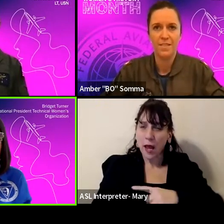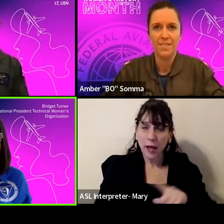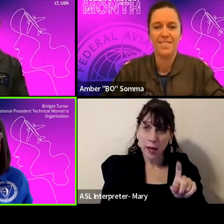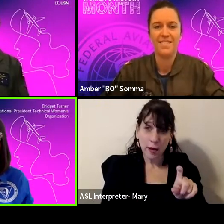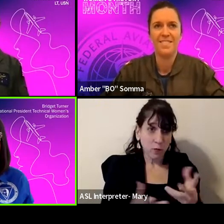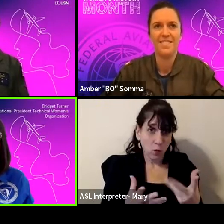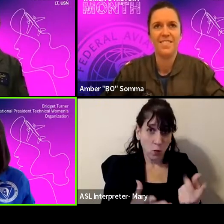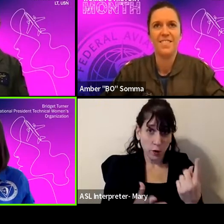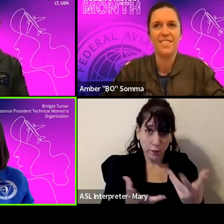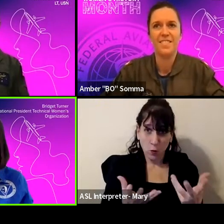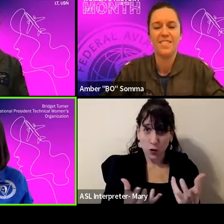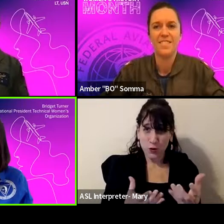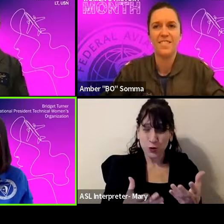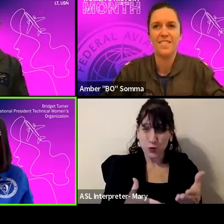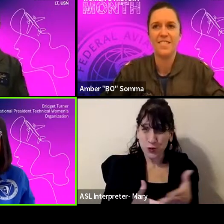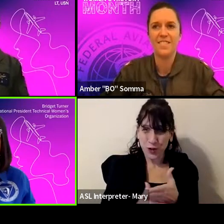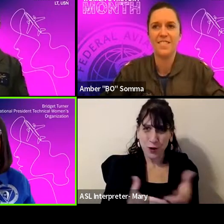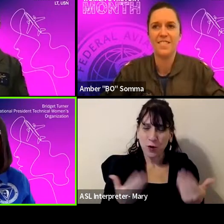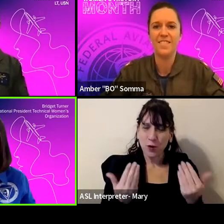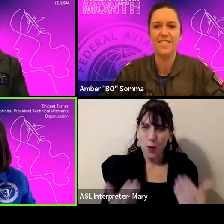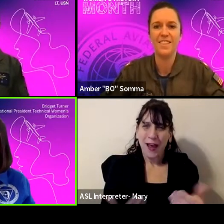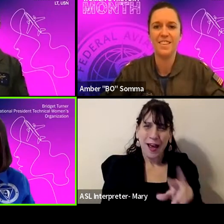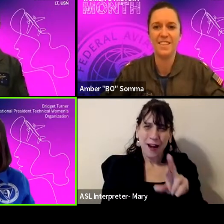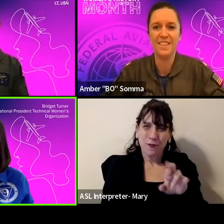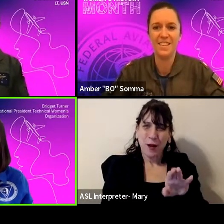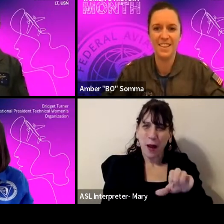would like to share, go ahead, Rebecca.